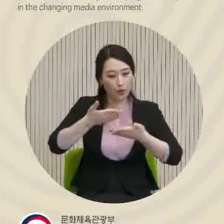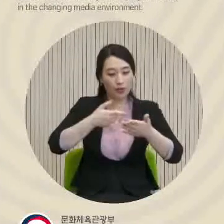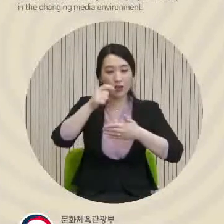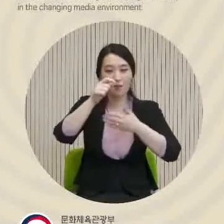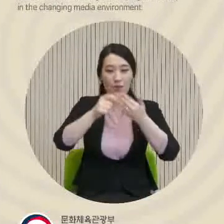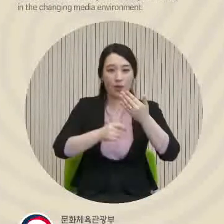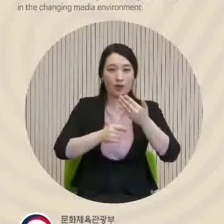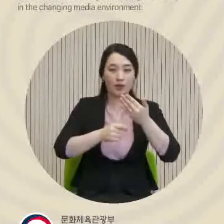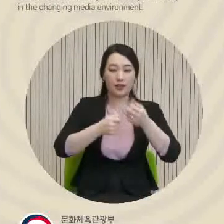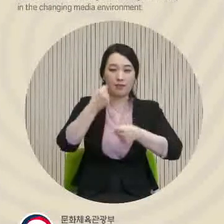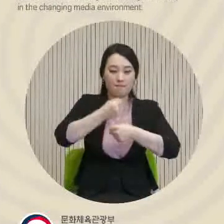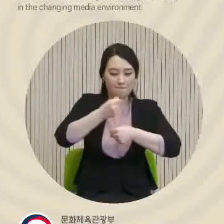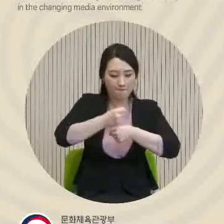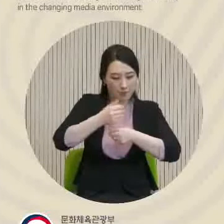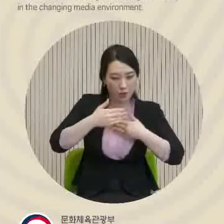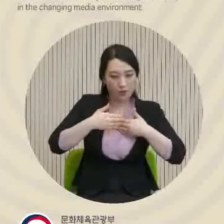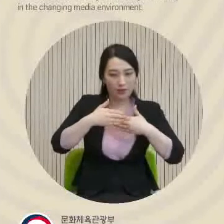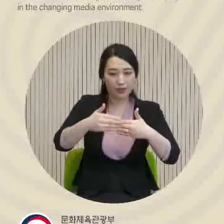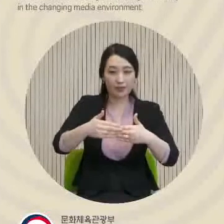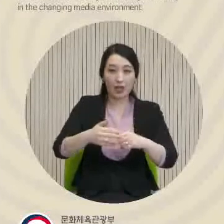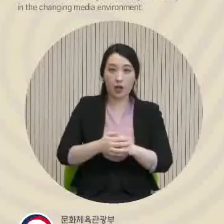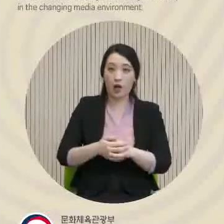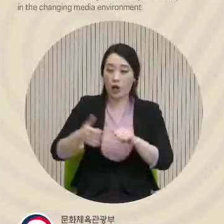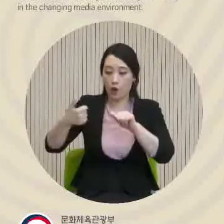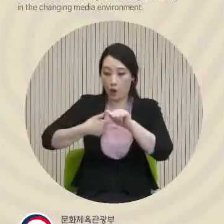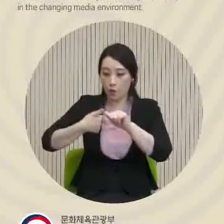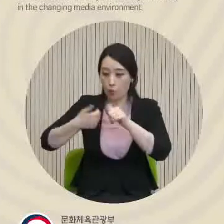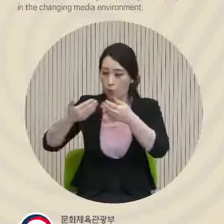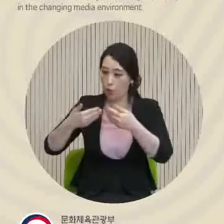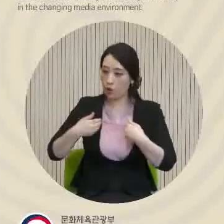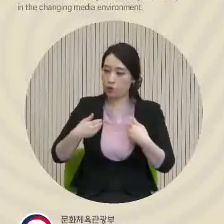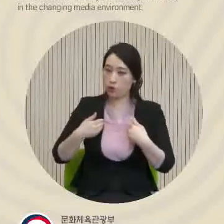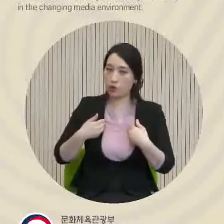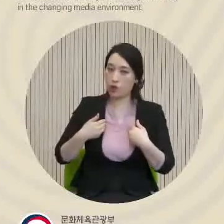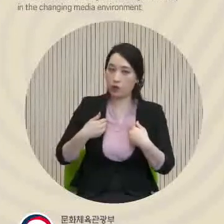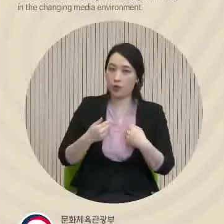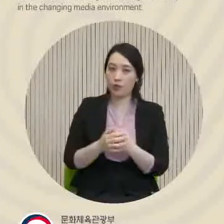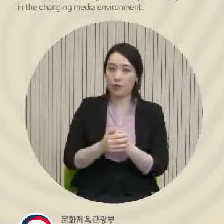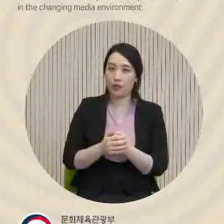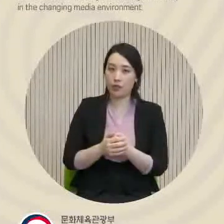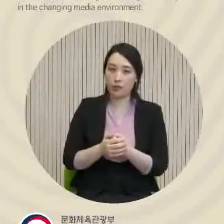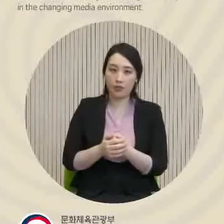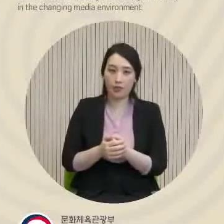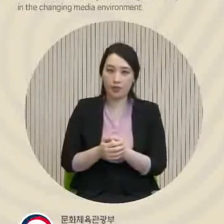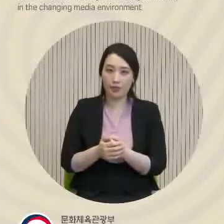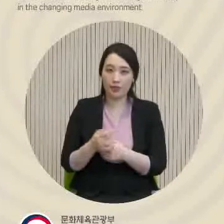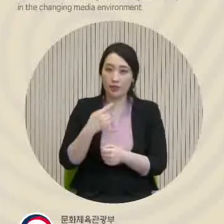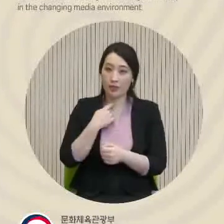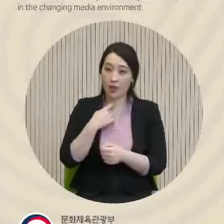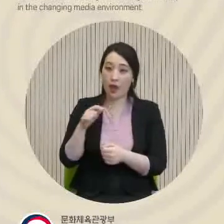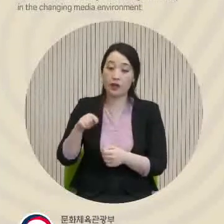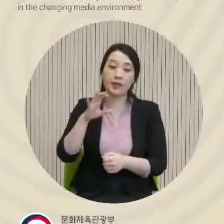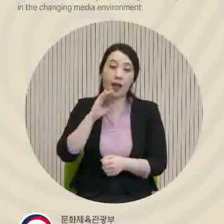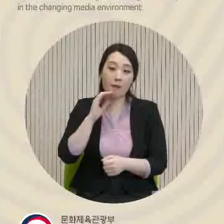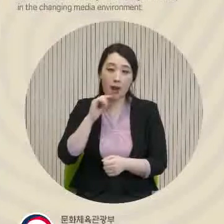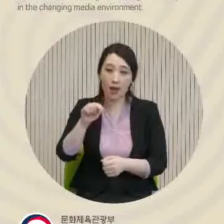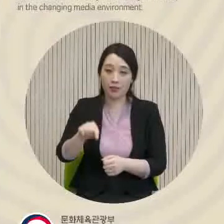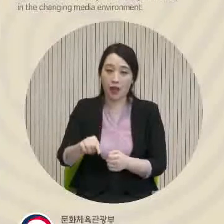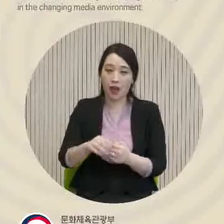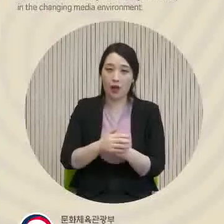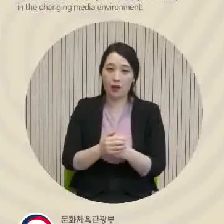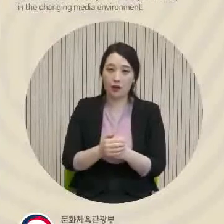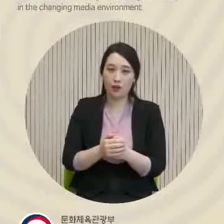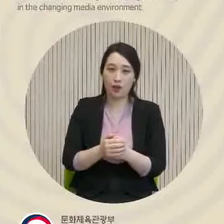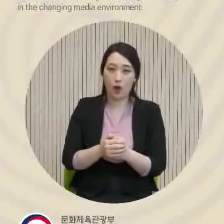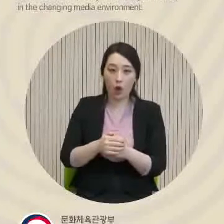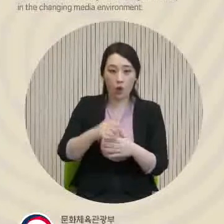schools nearby our university. But in the process of making projects, we referred to the